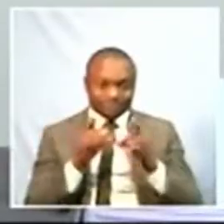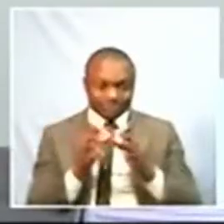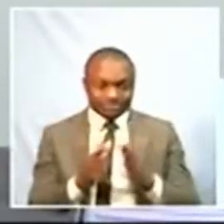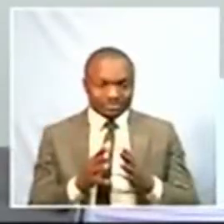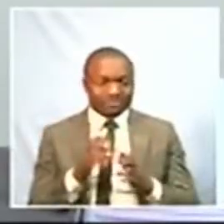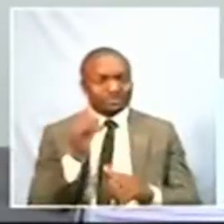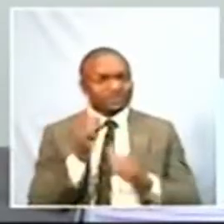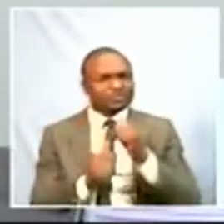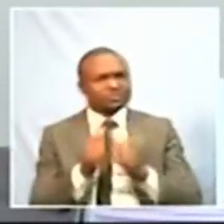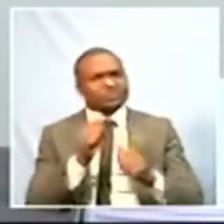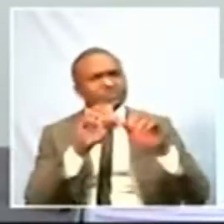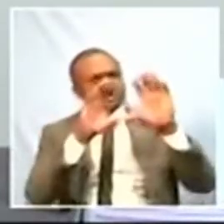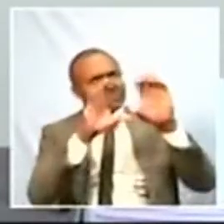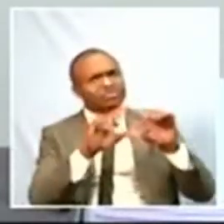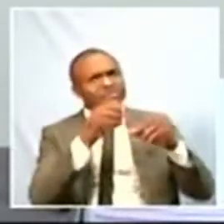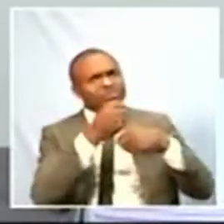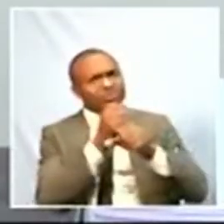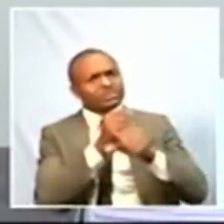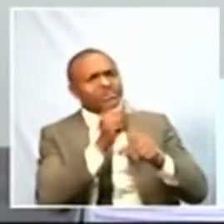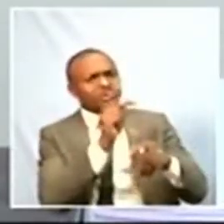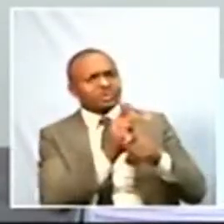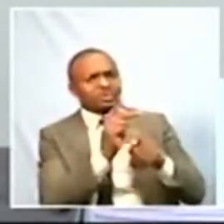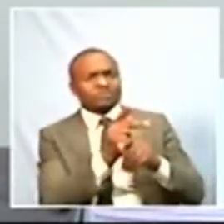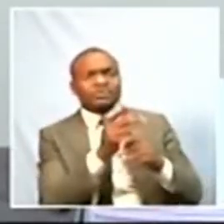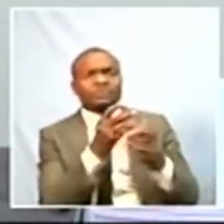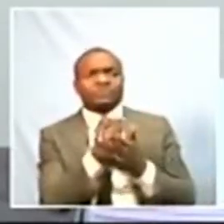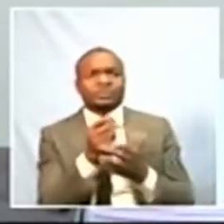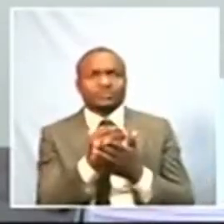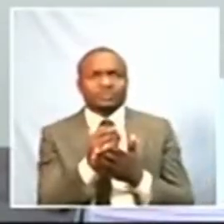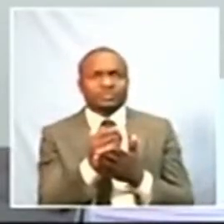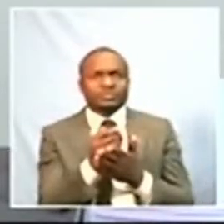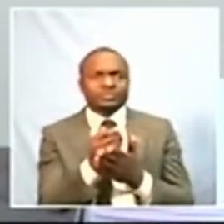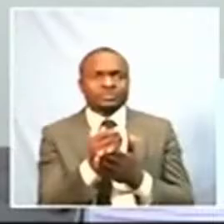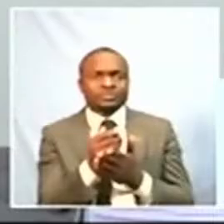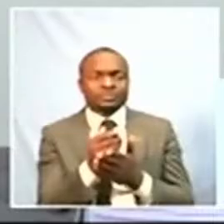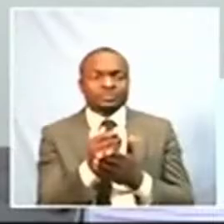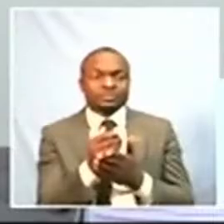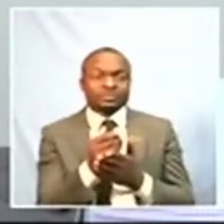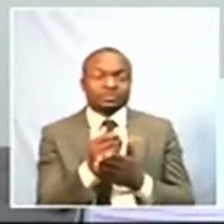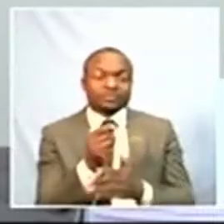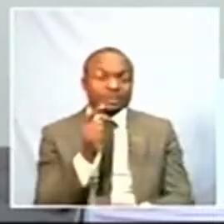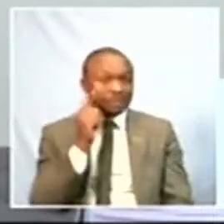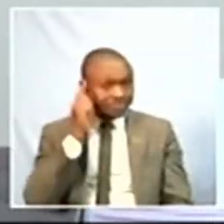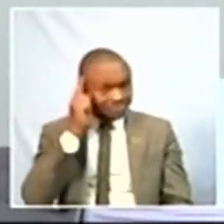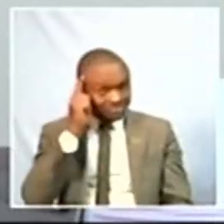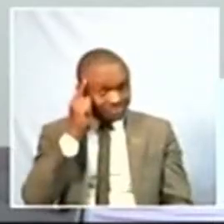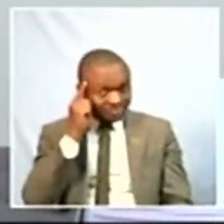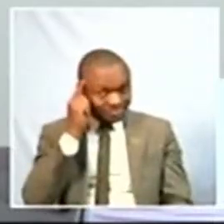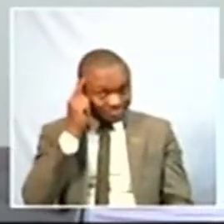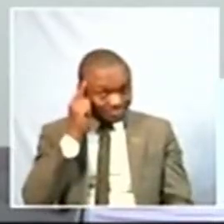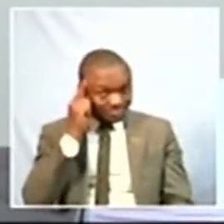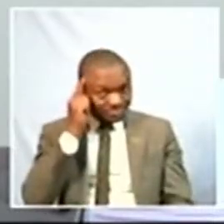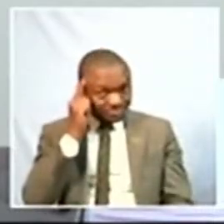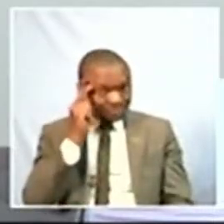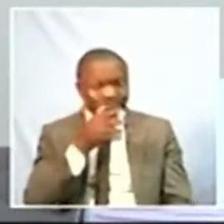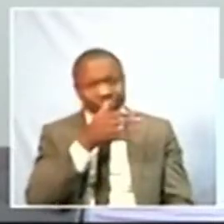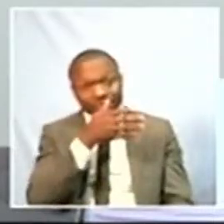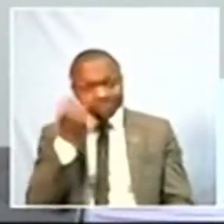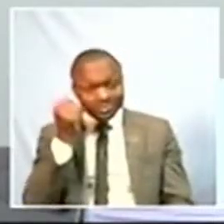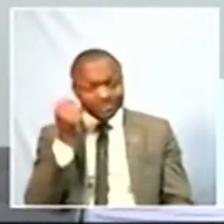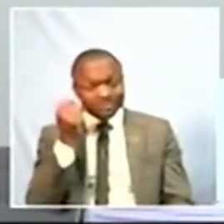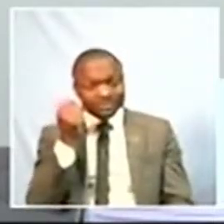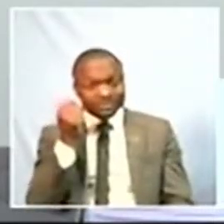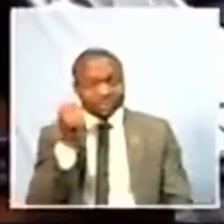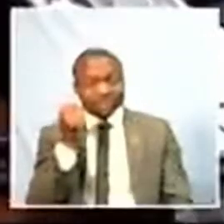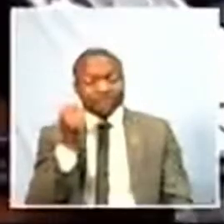Which account did you create to be keeping that money? I think, Chair, maybe the best way